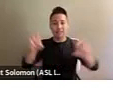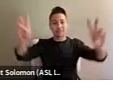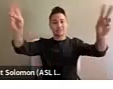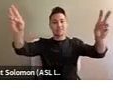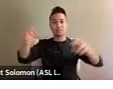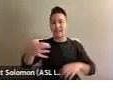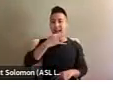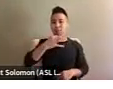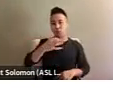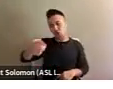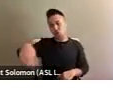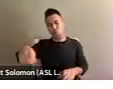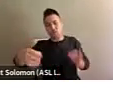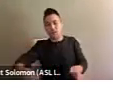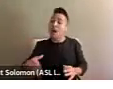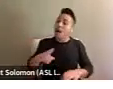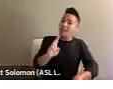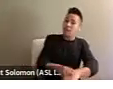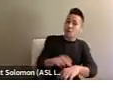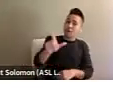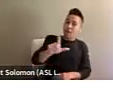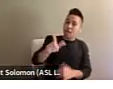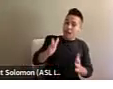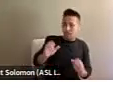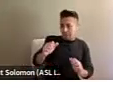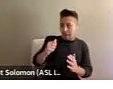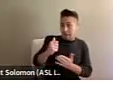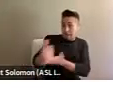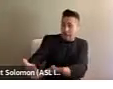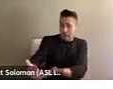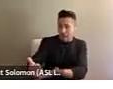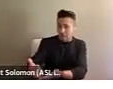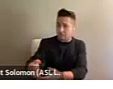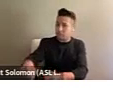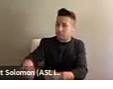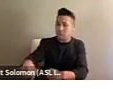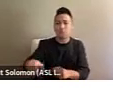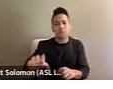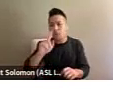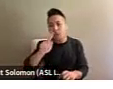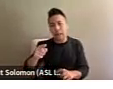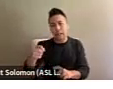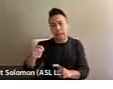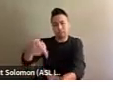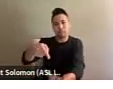individually. Of course, a librarian can help you, but ultimately it's your decision,